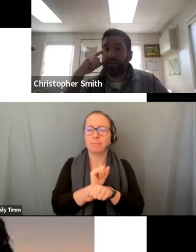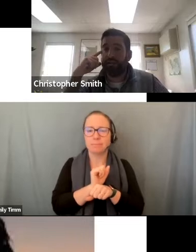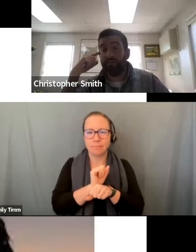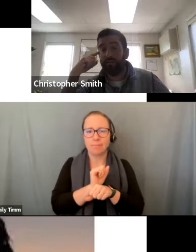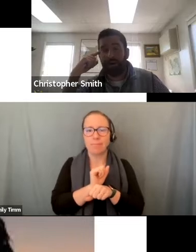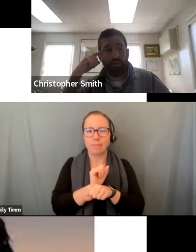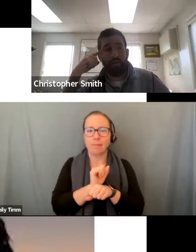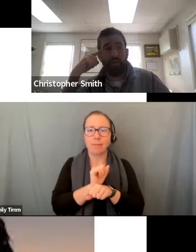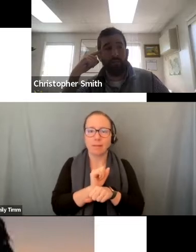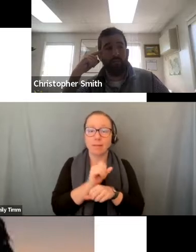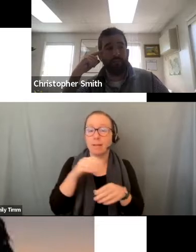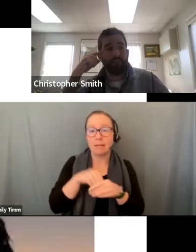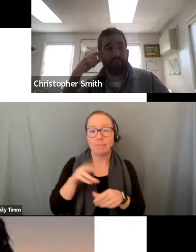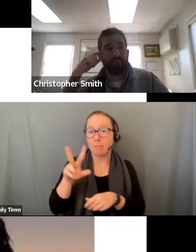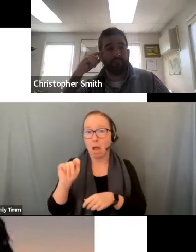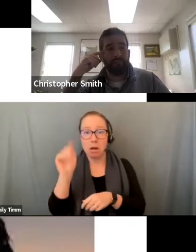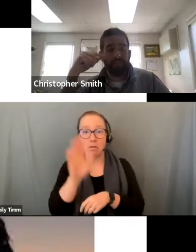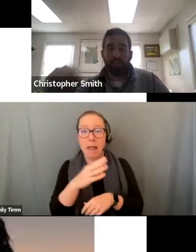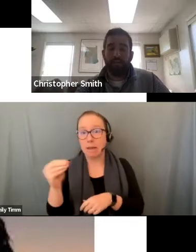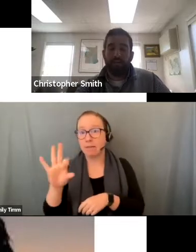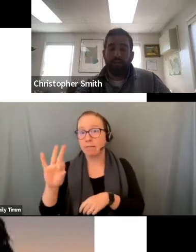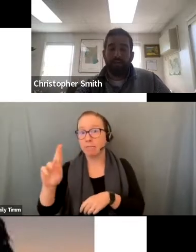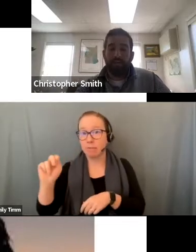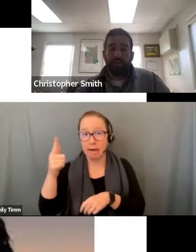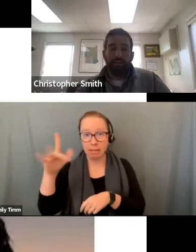Isle counties and Vermont on the whole.